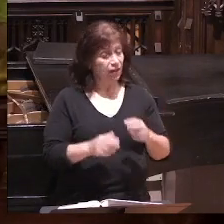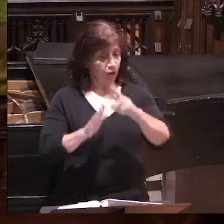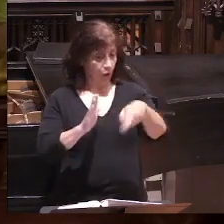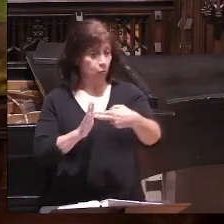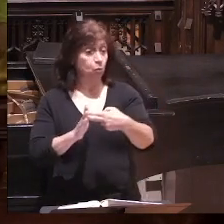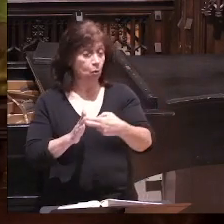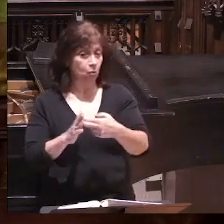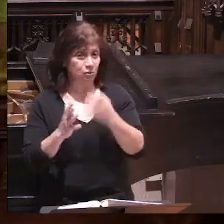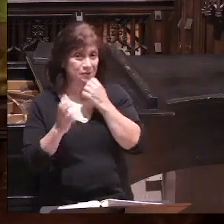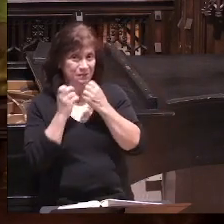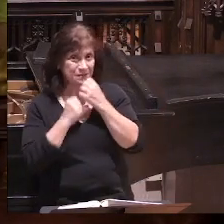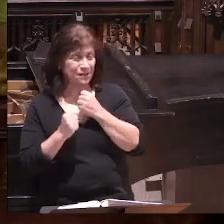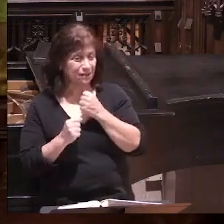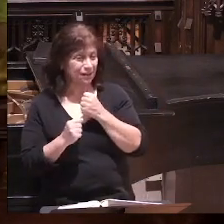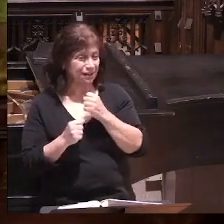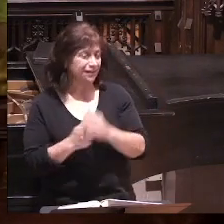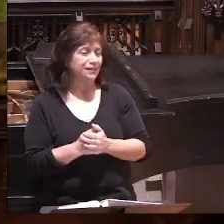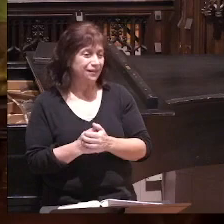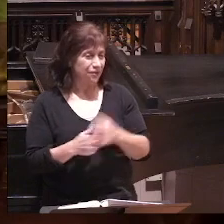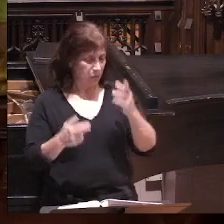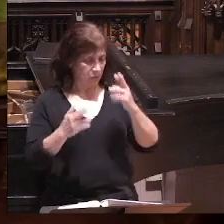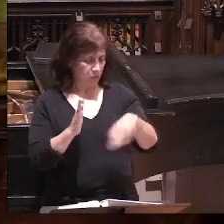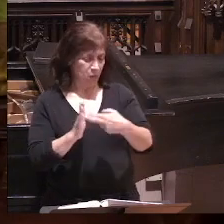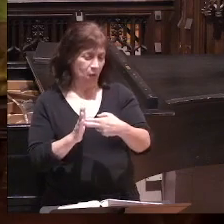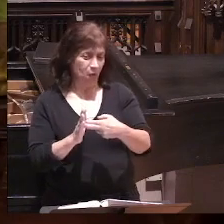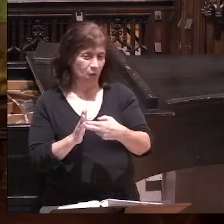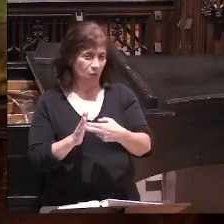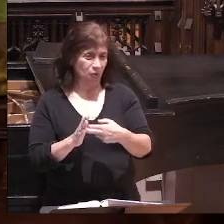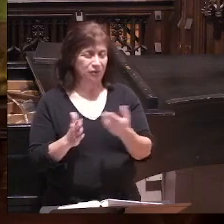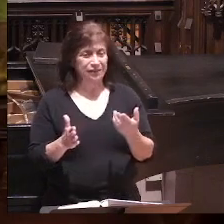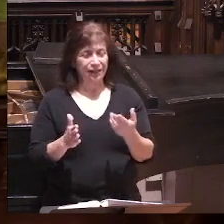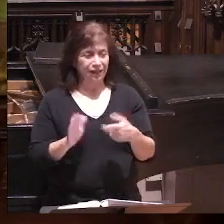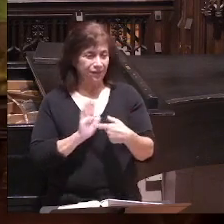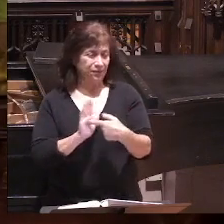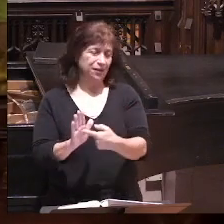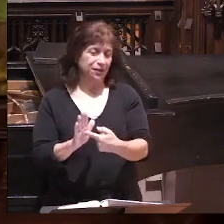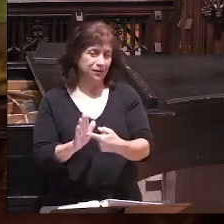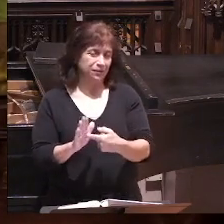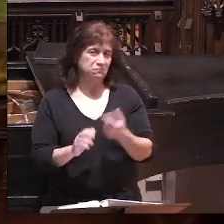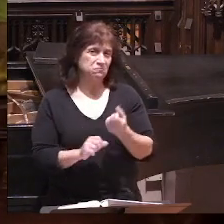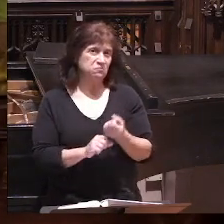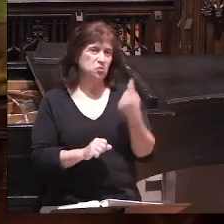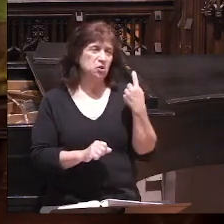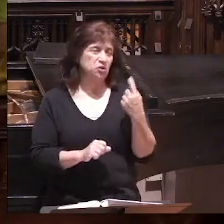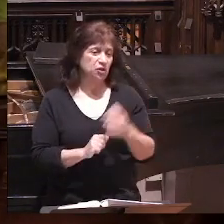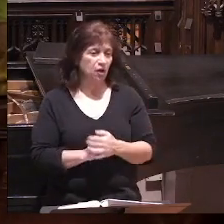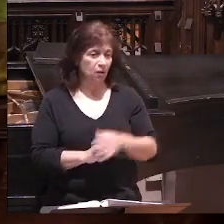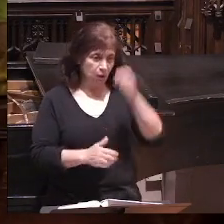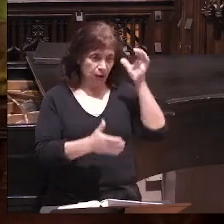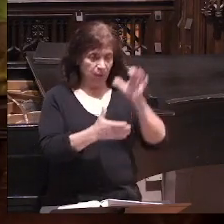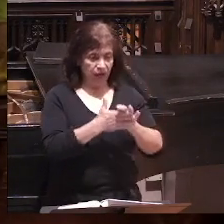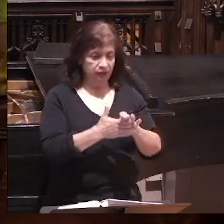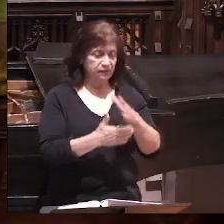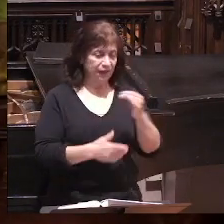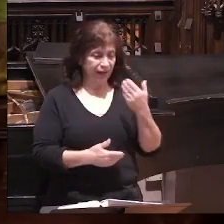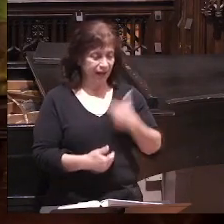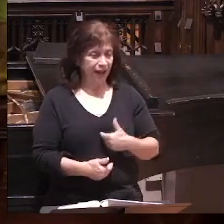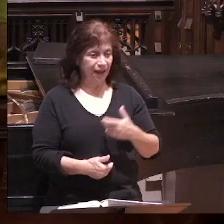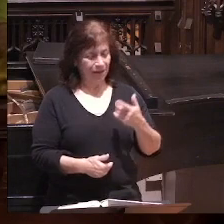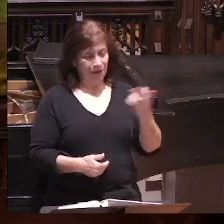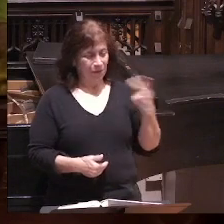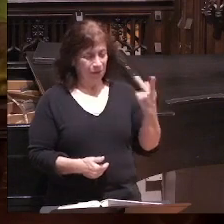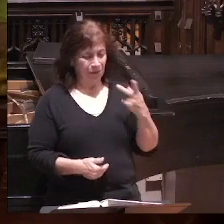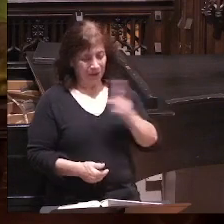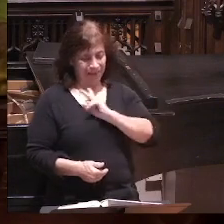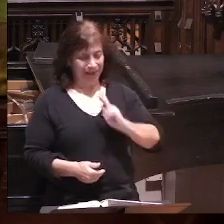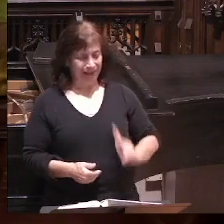roles in the Boar's Head and Yule Log Festival, roles that stand out. A couple of years ago, my husband Brian and I got to be the king